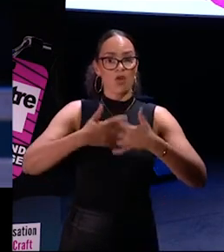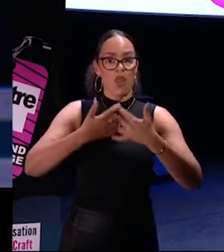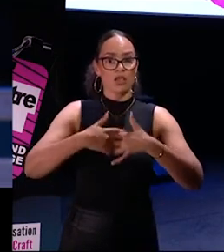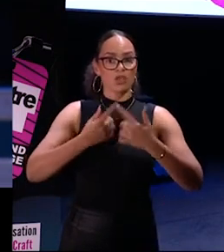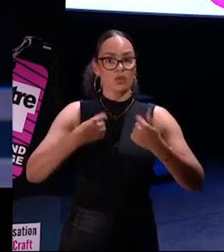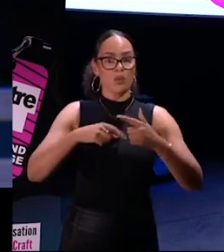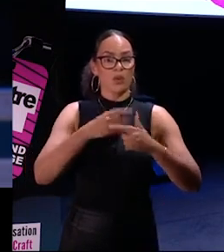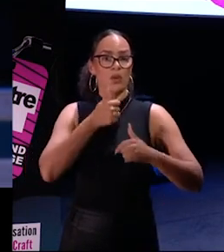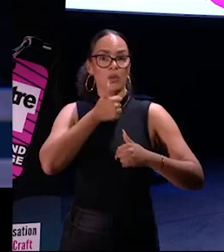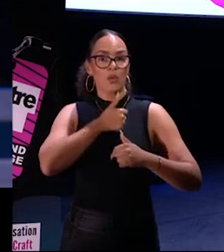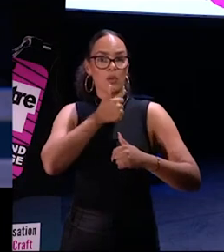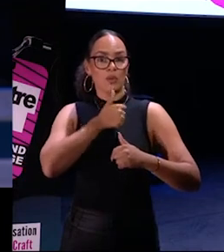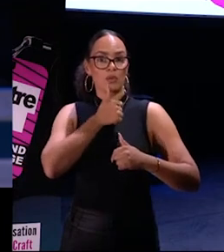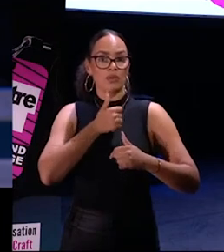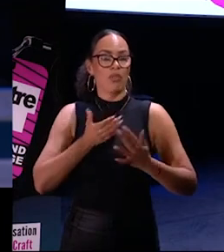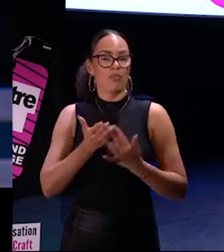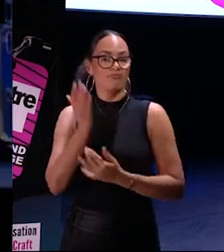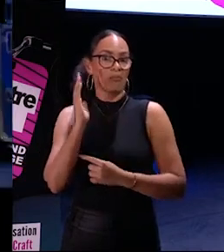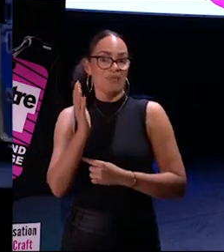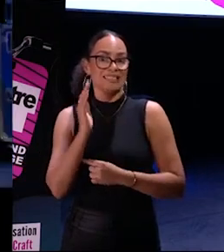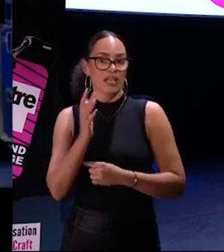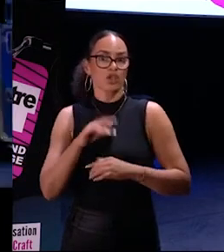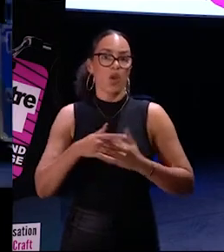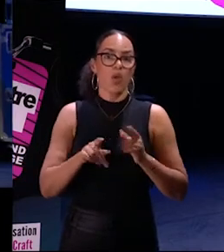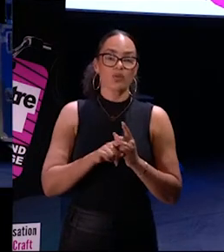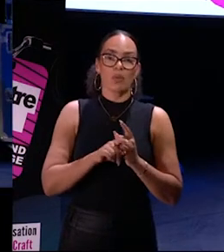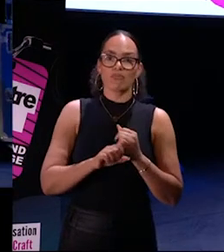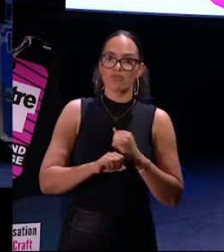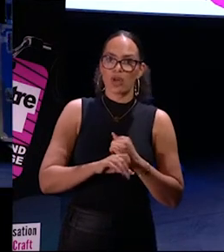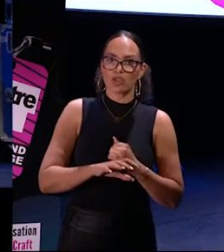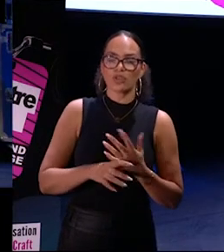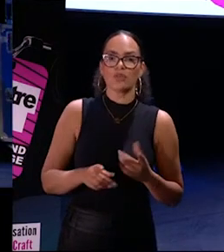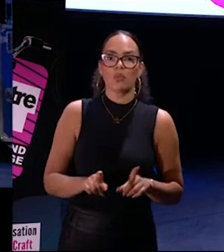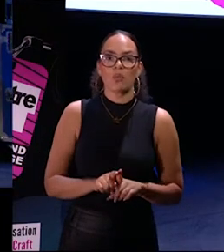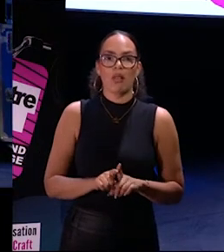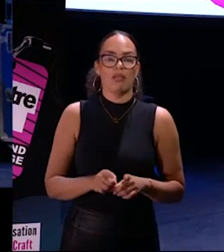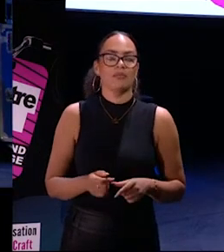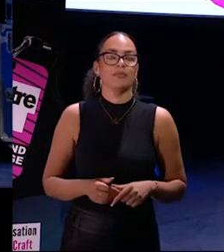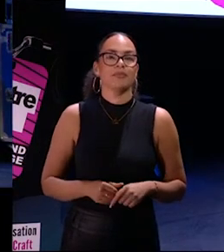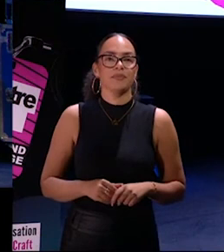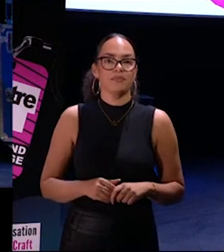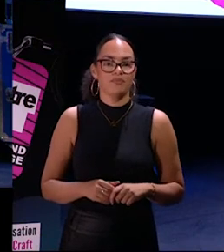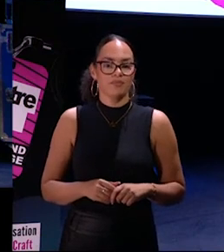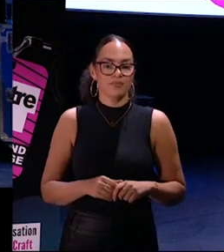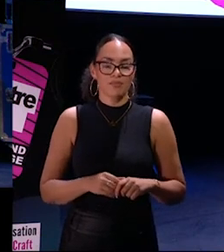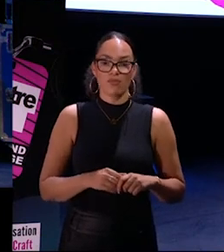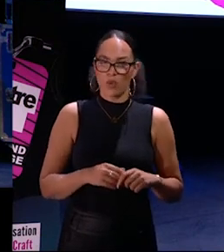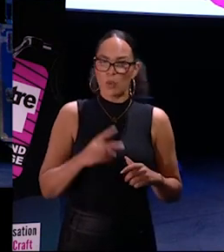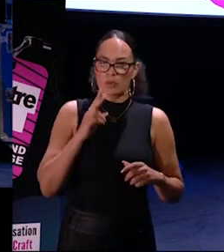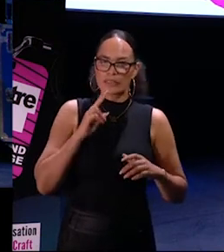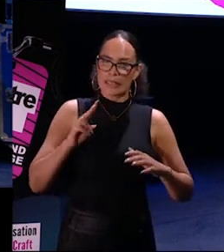that we use actually in the presentation of productions here specifically. So you can see that kind of, you know, very